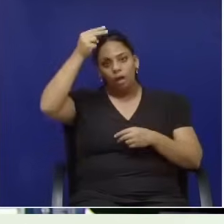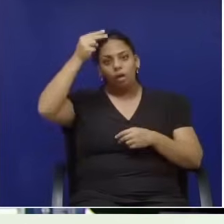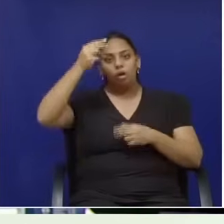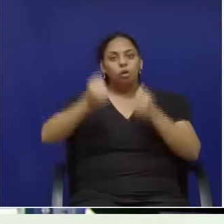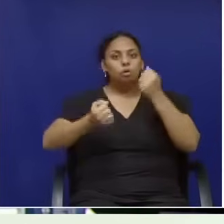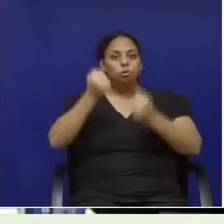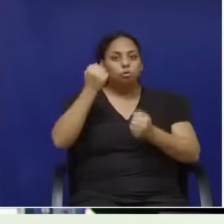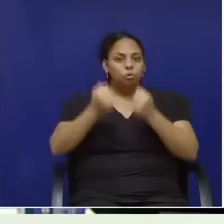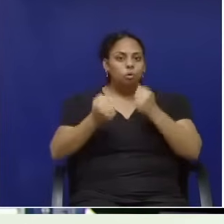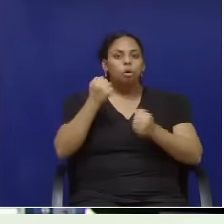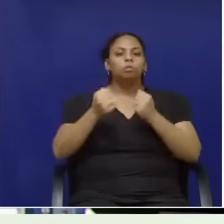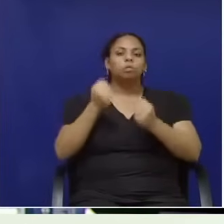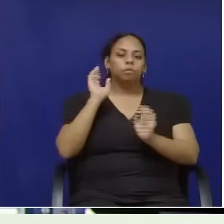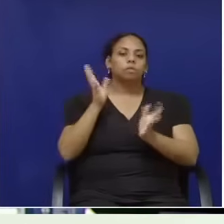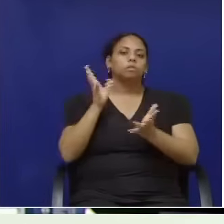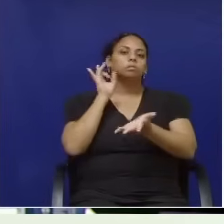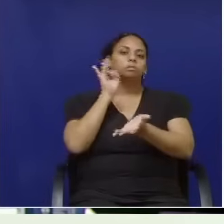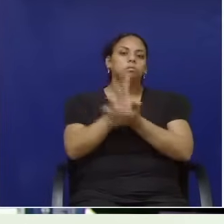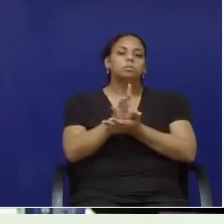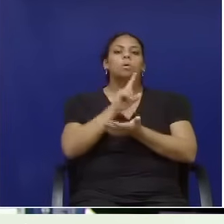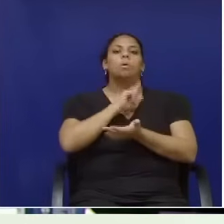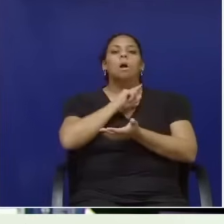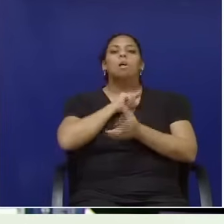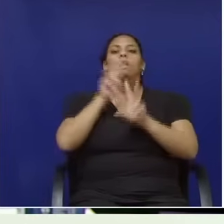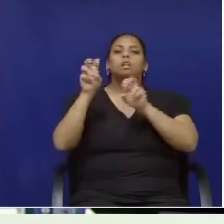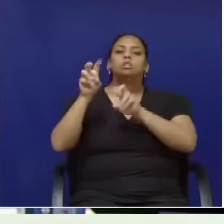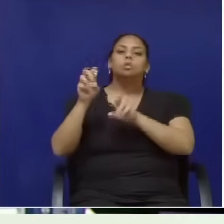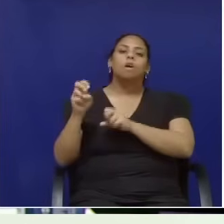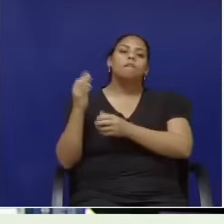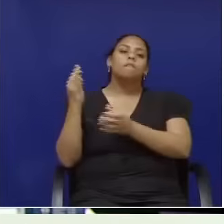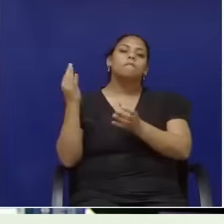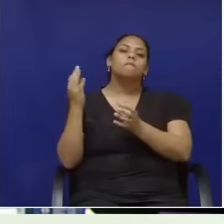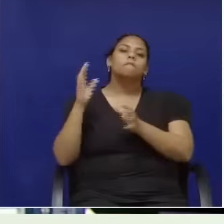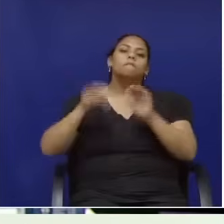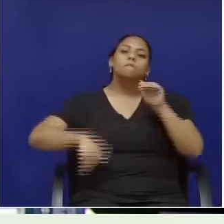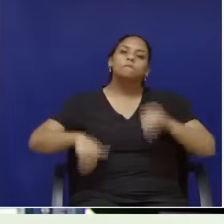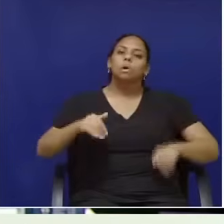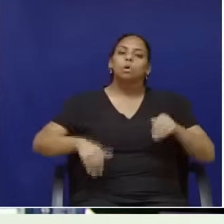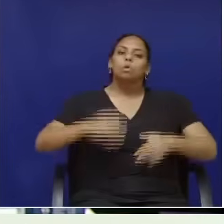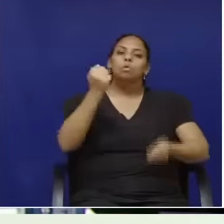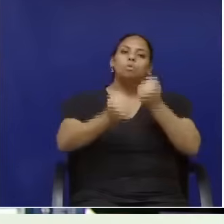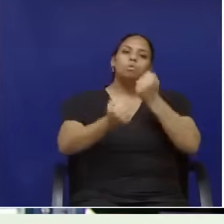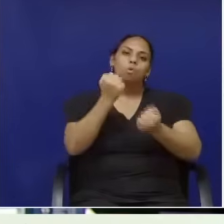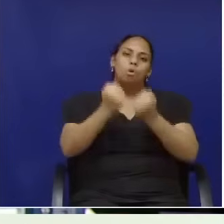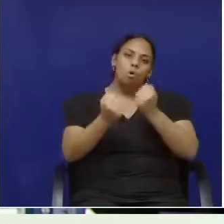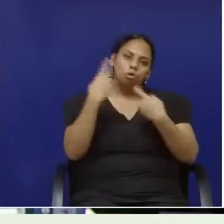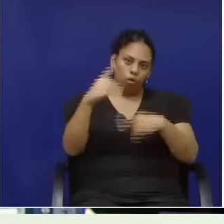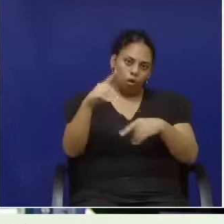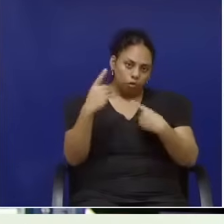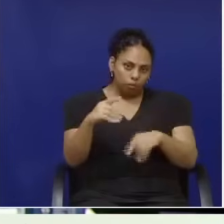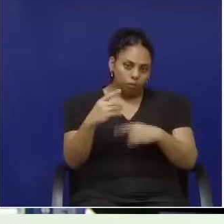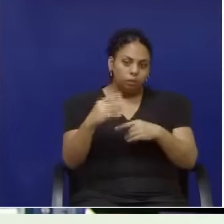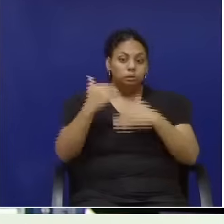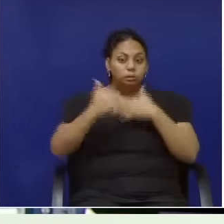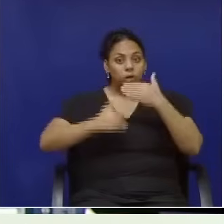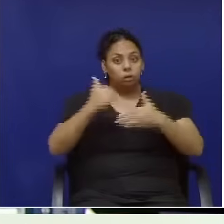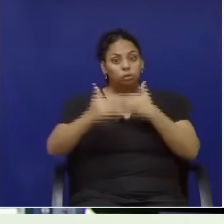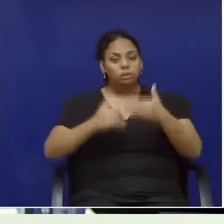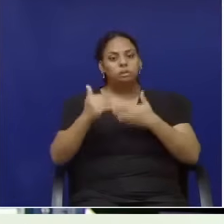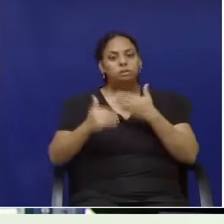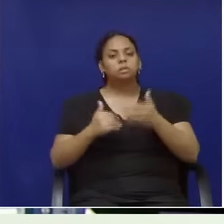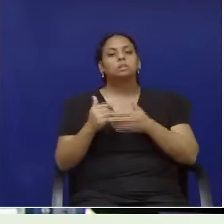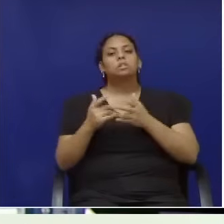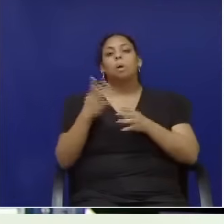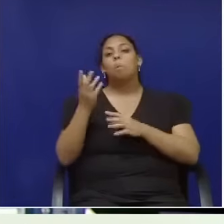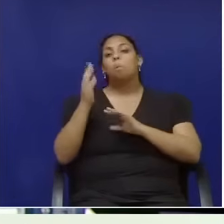dismissed following allegations related to the issuing of fraudulent court documents. The consequence management process instituted over the